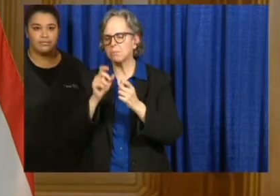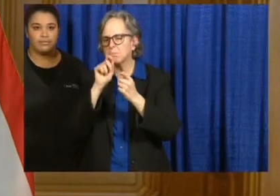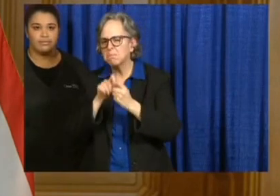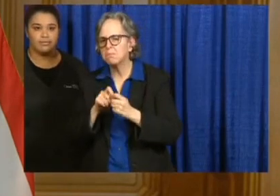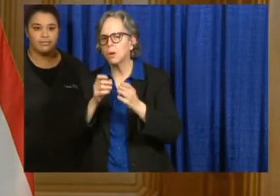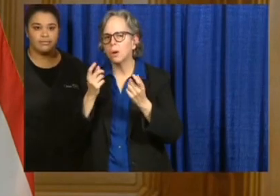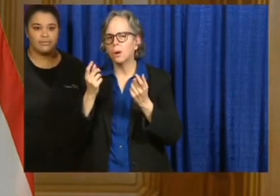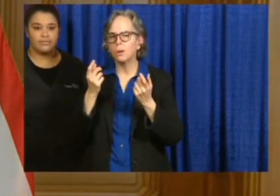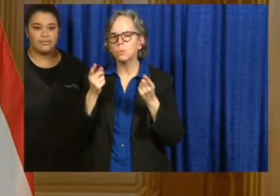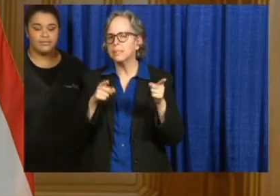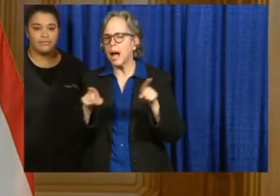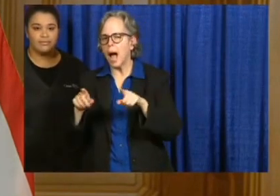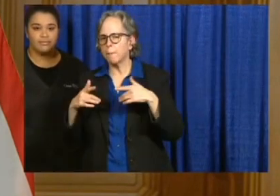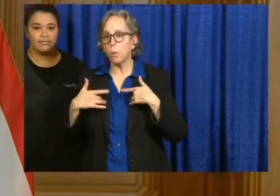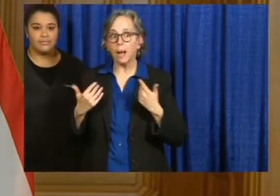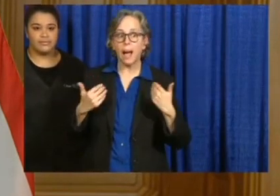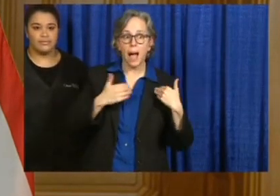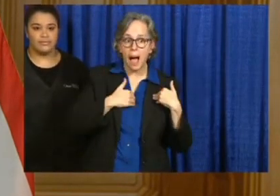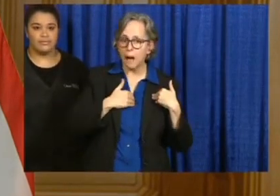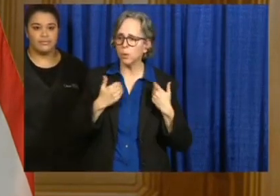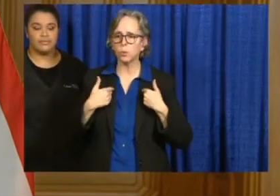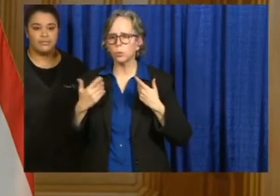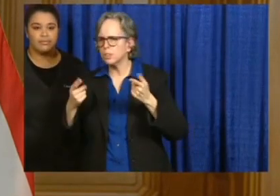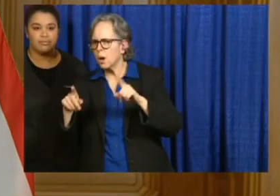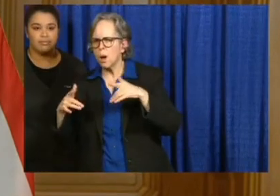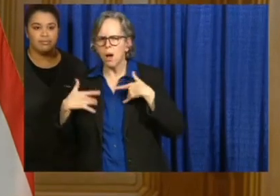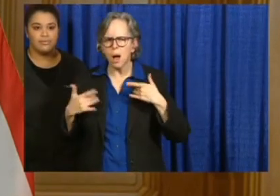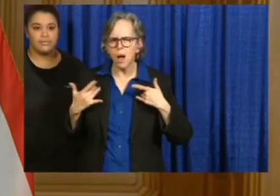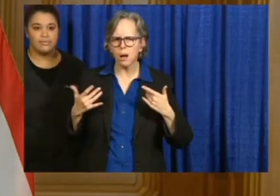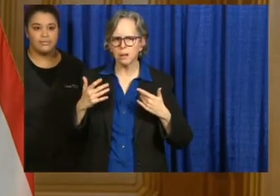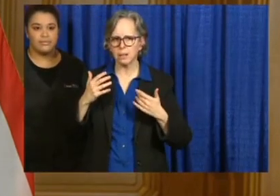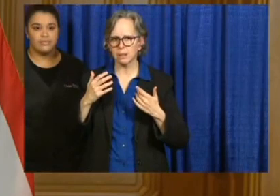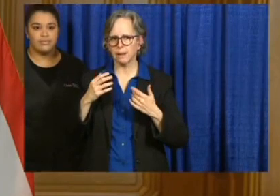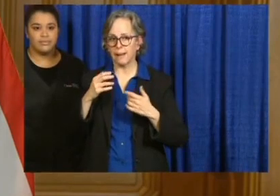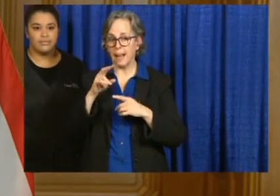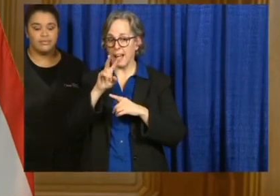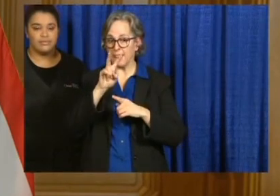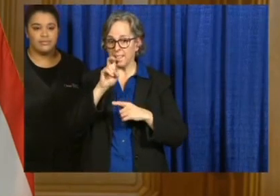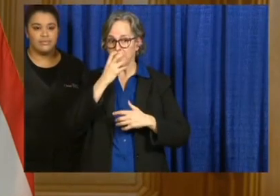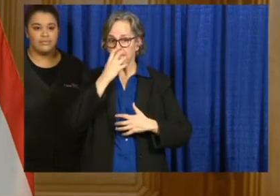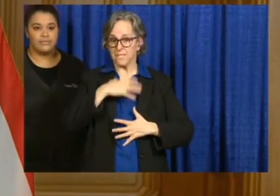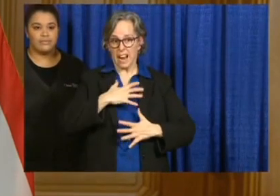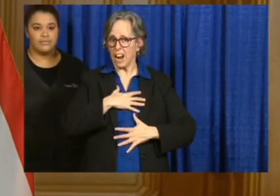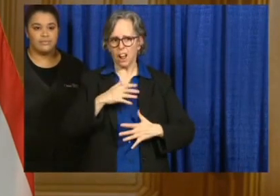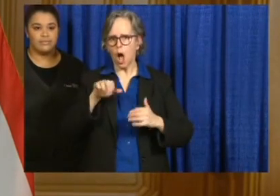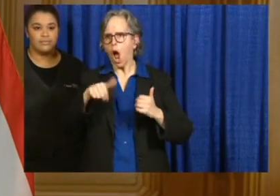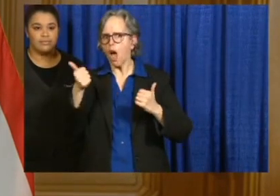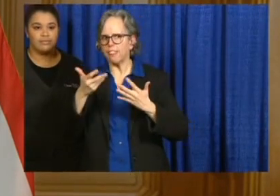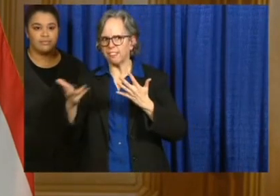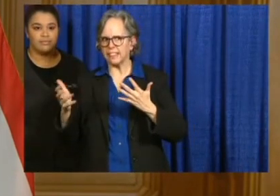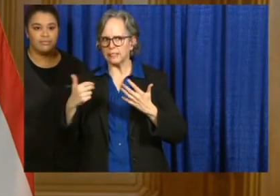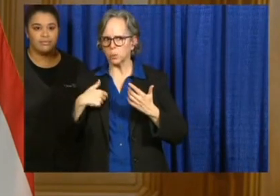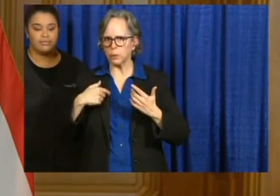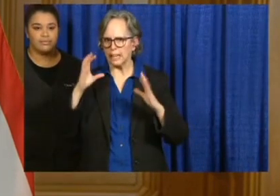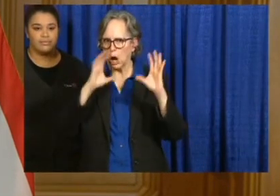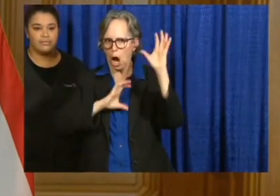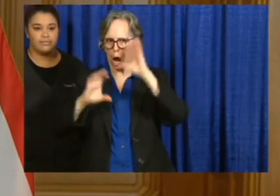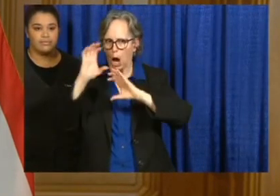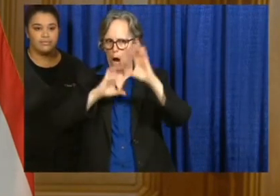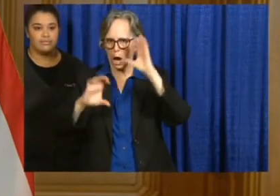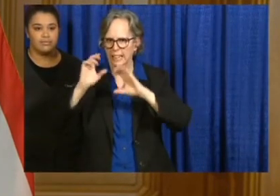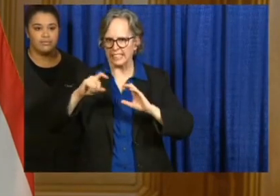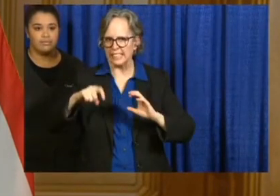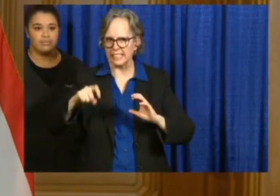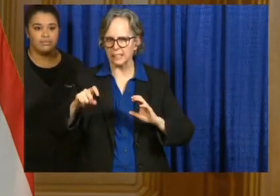where we are. Because it's not just the ventilators, it's many other things that we're looking for.